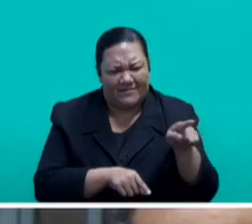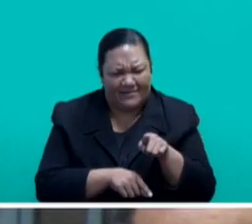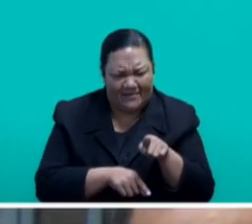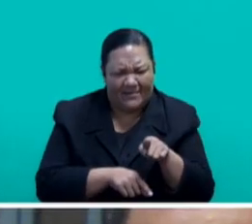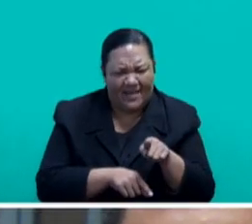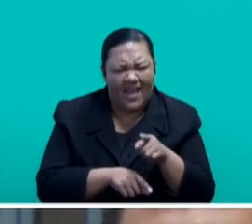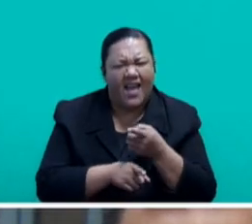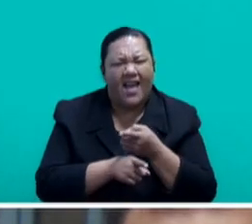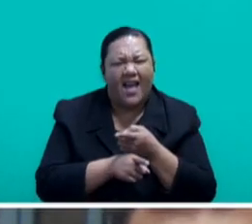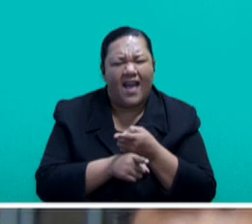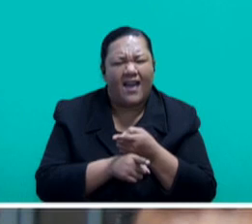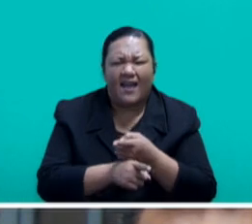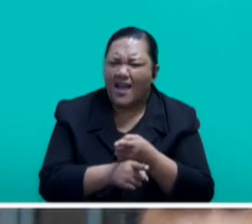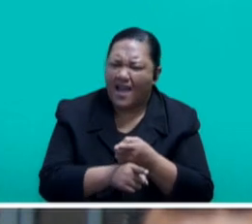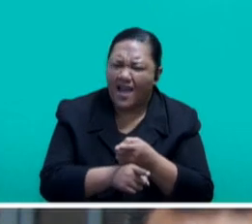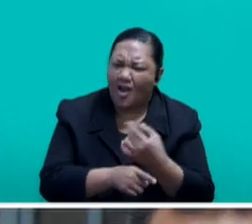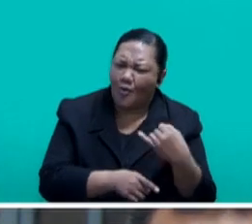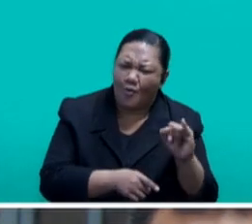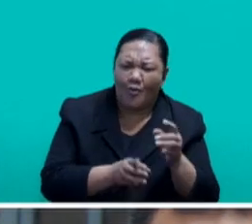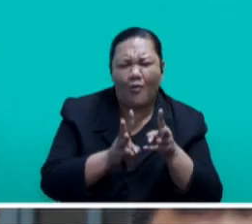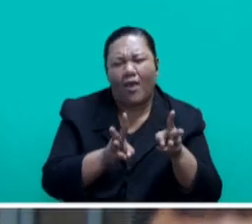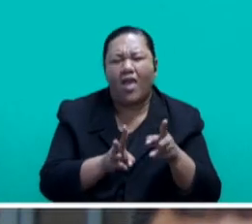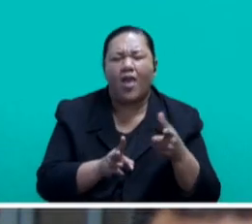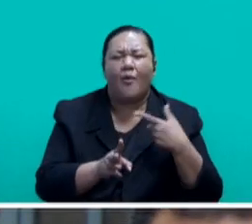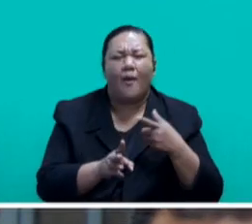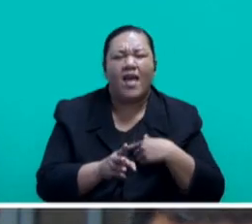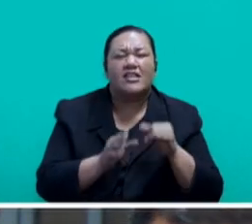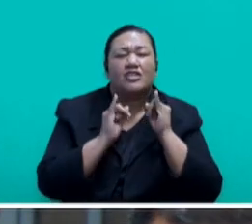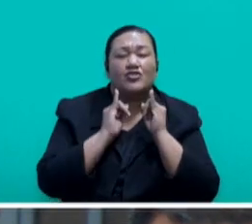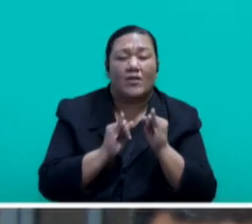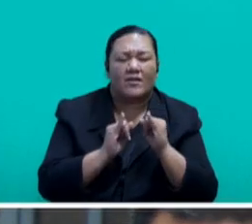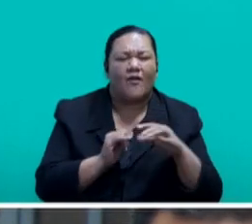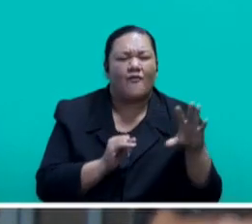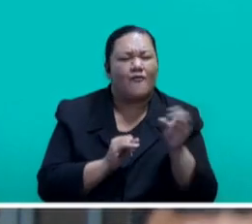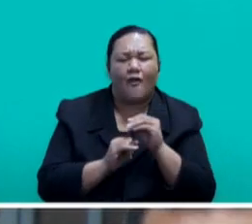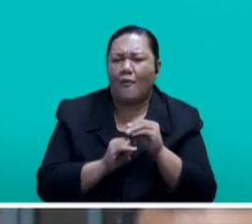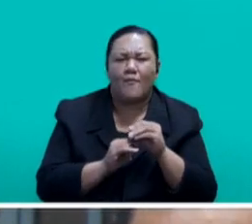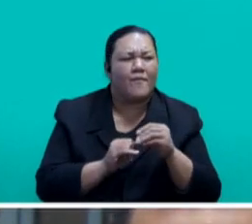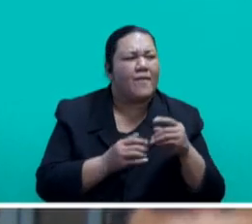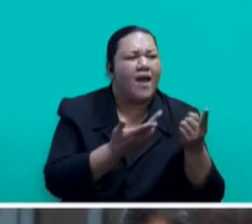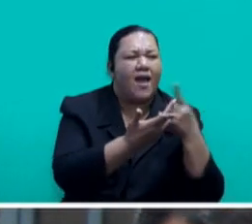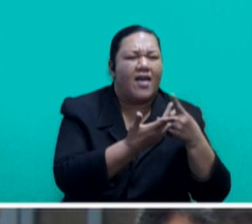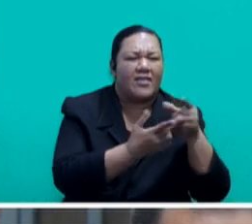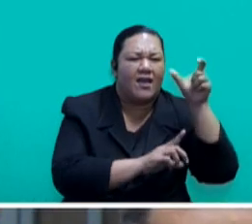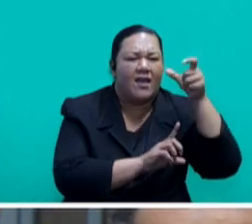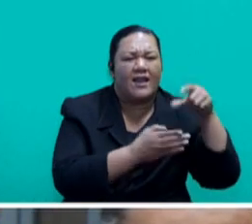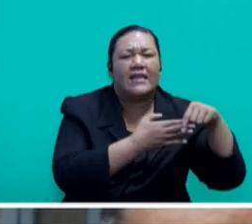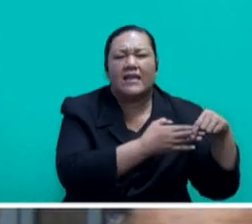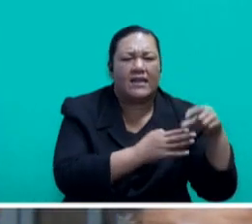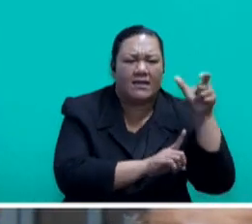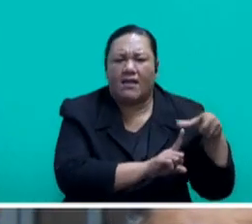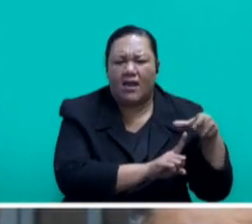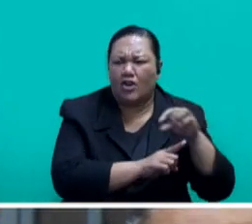taking instructions from somebody else and not the right leader that they should be taking instructions from.